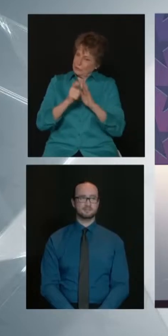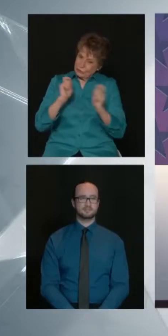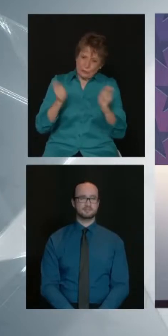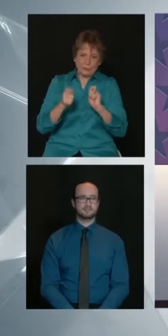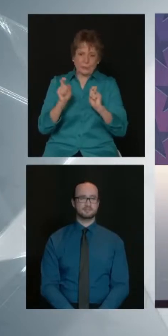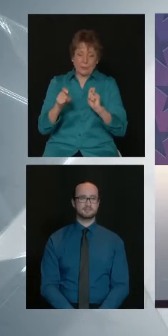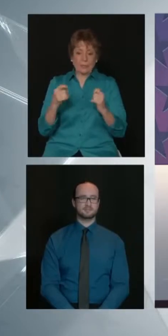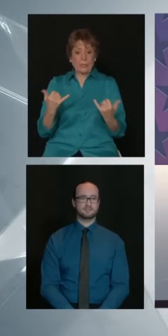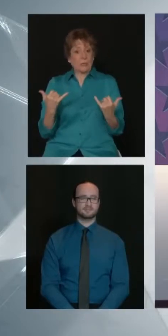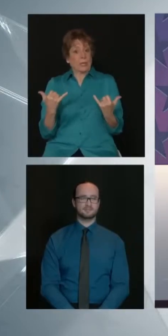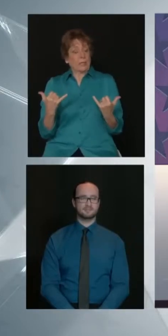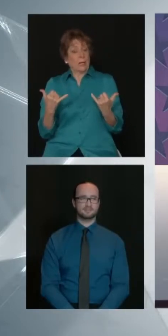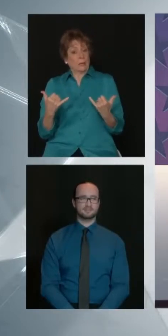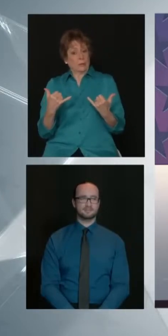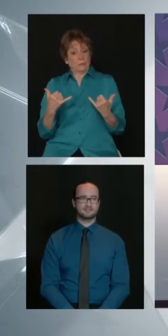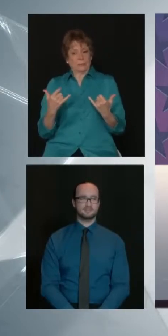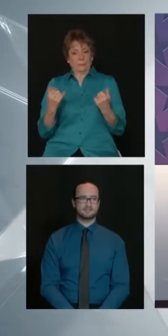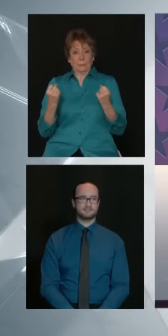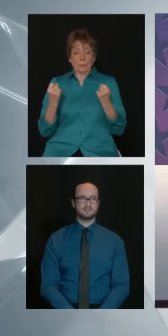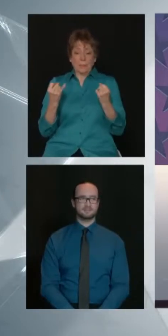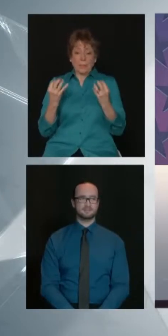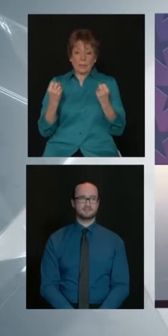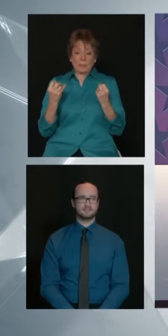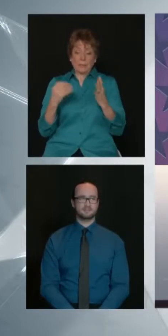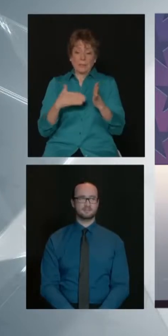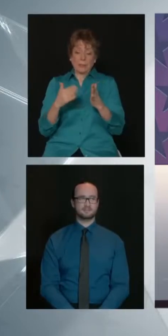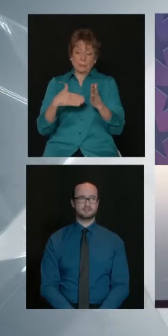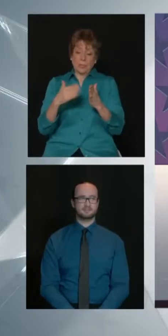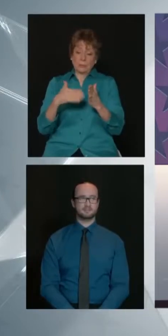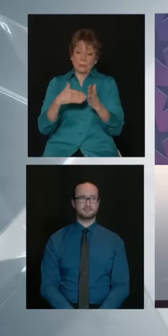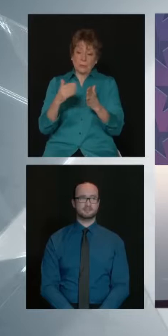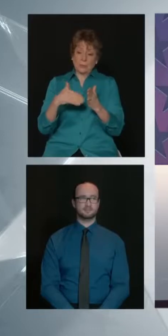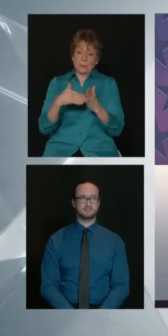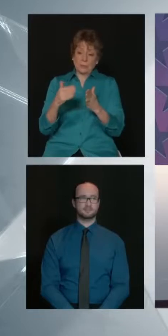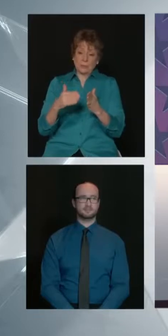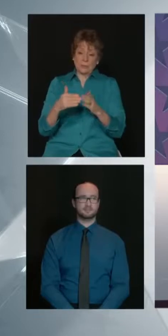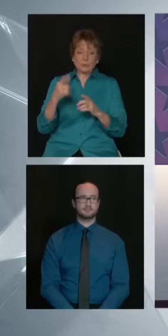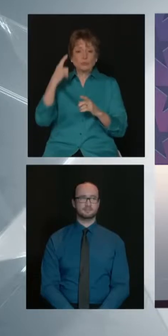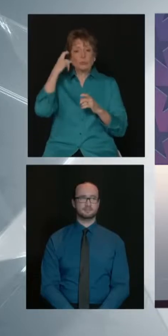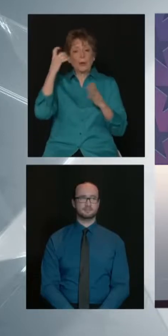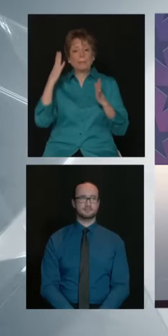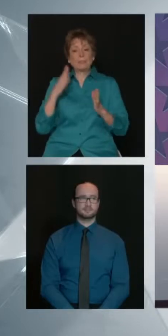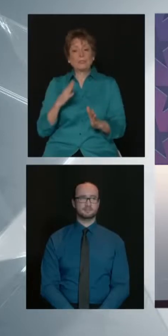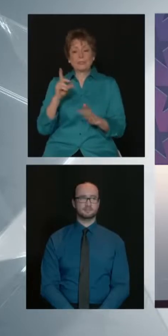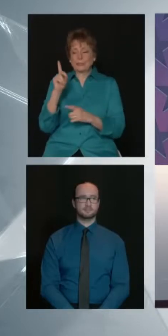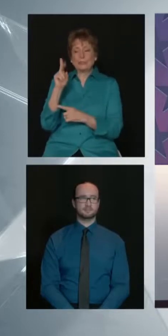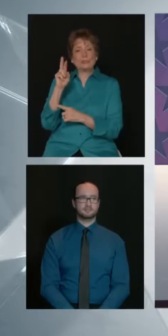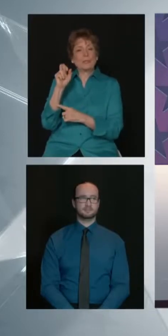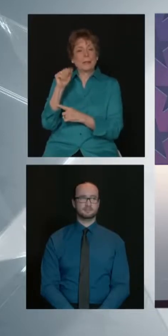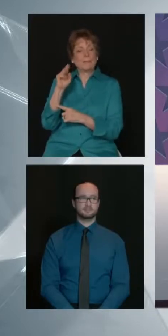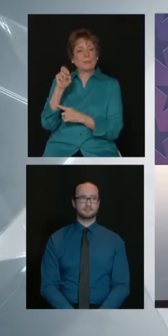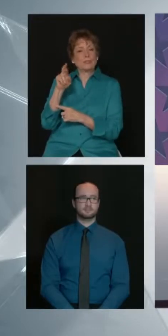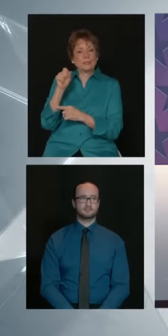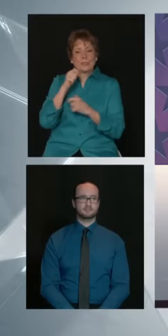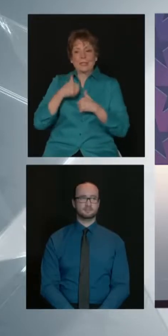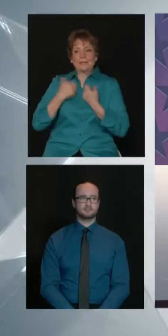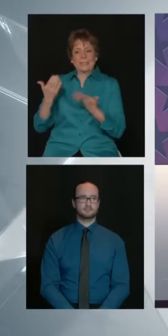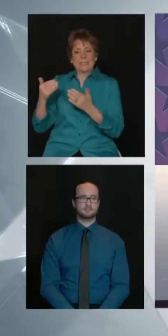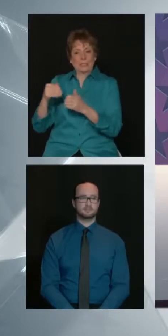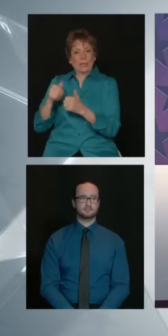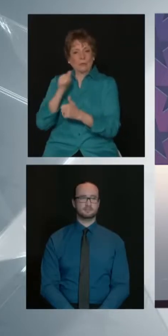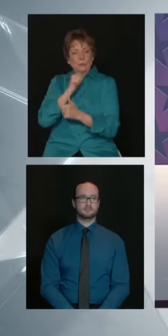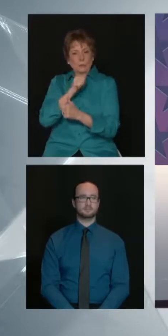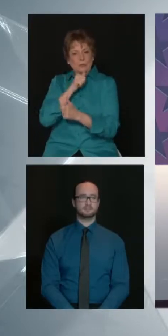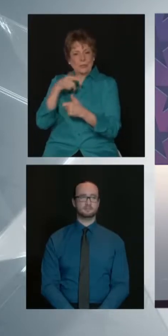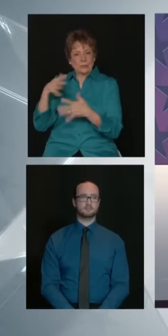tens of thousands of dreamers here in the state of Arizona that are as American as my own two kids. I've got one daughter